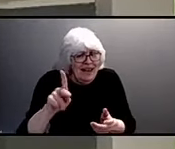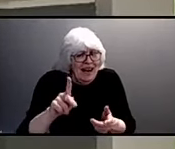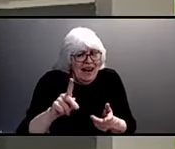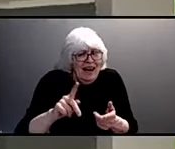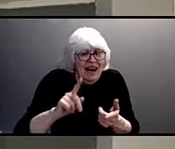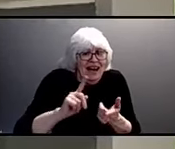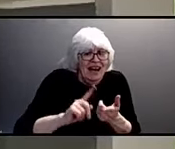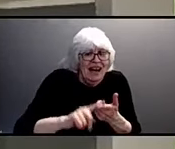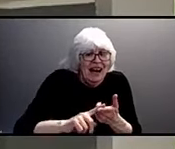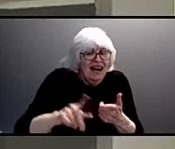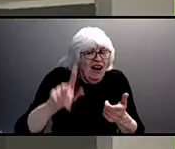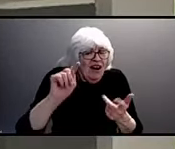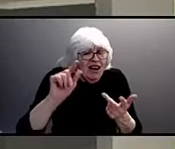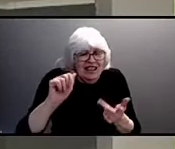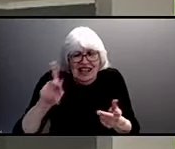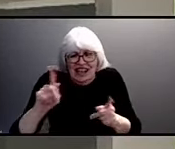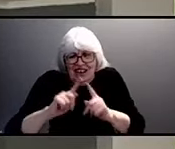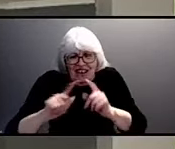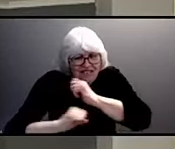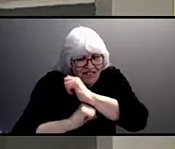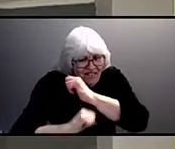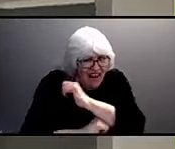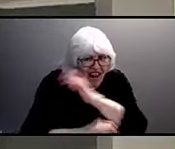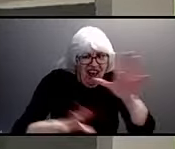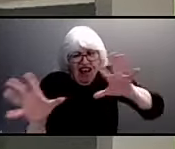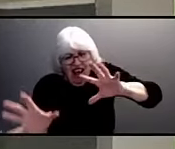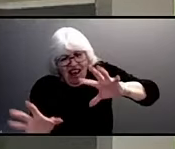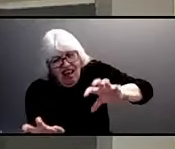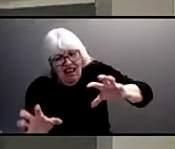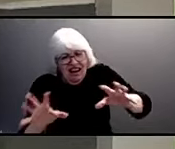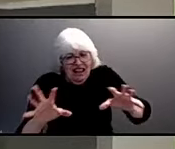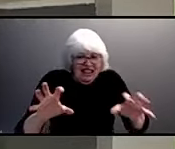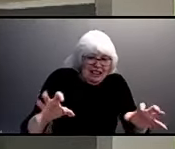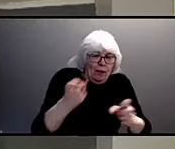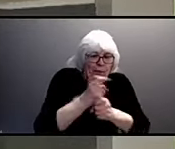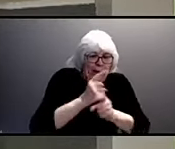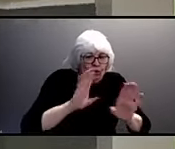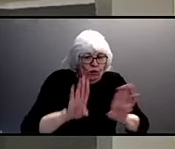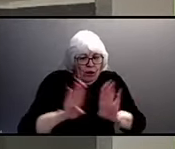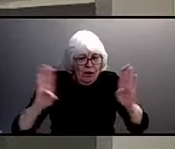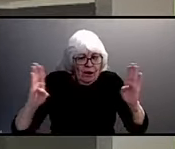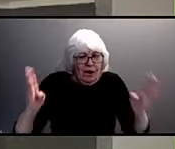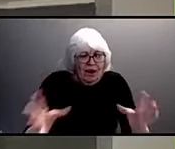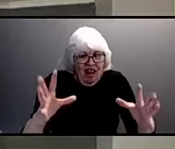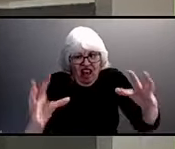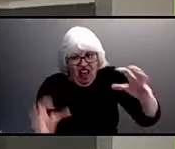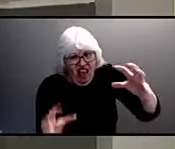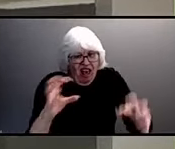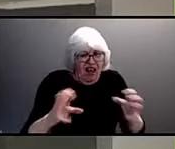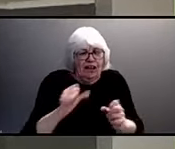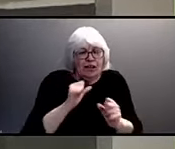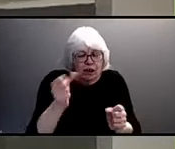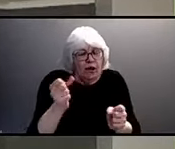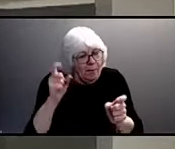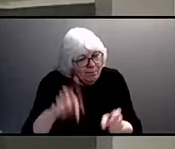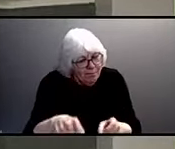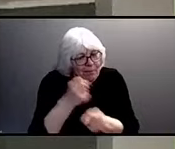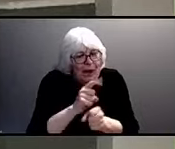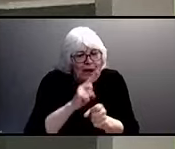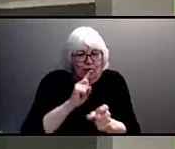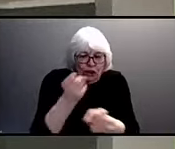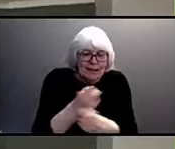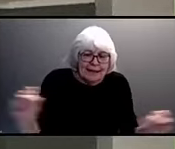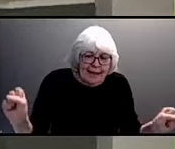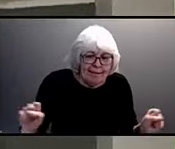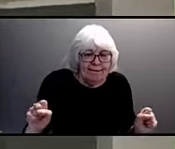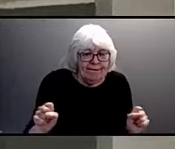have been compromised. So the overall site in this case, anything that is deemed to be unsafe will be fenced off,